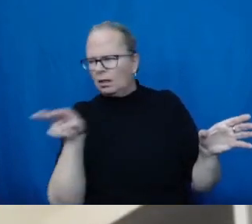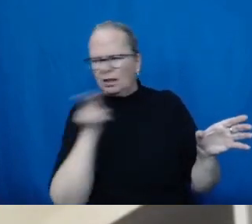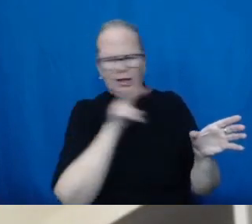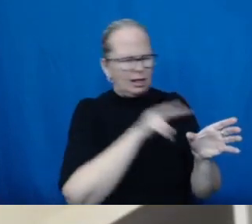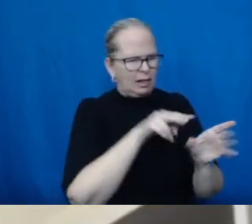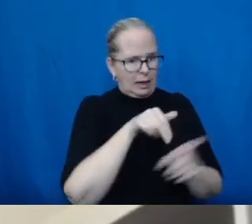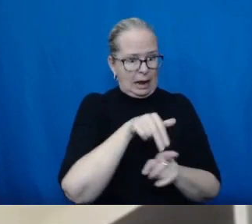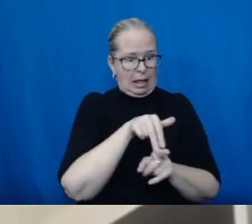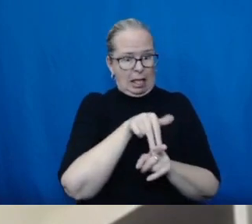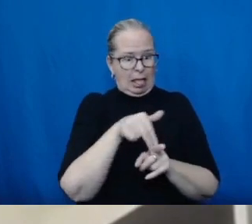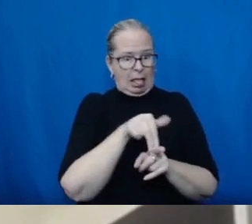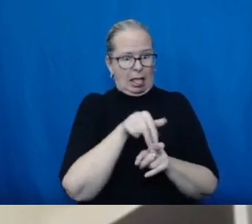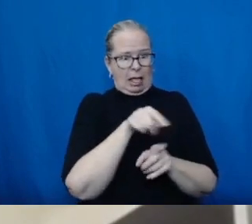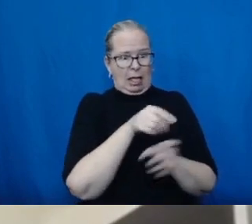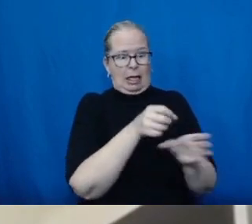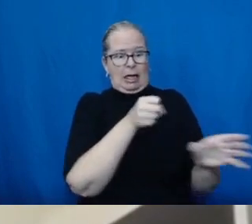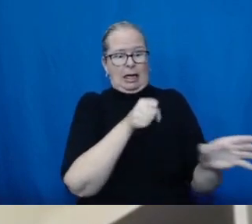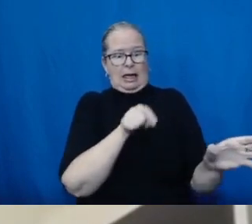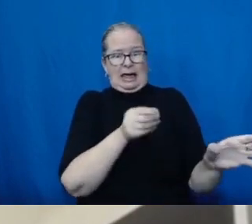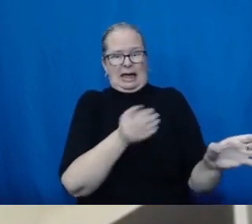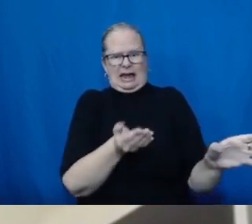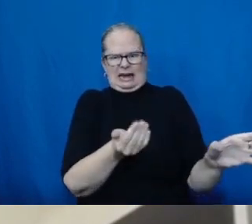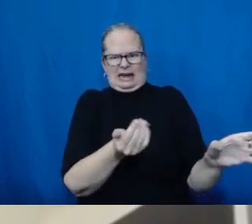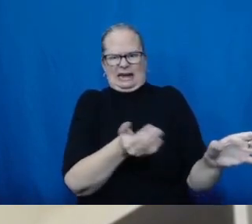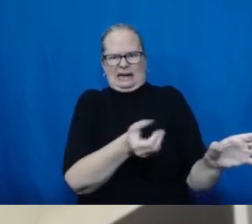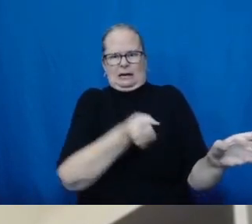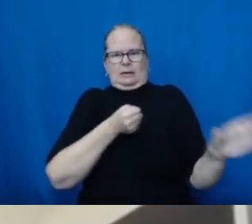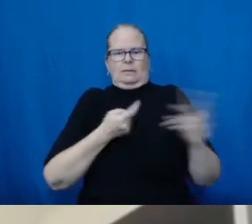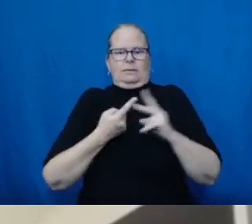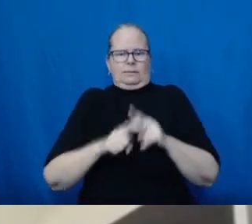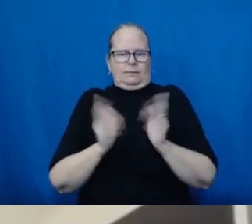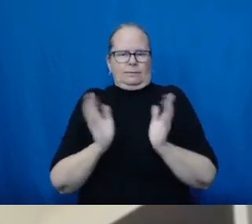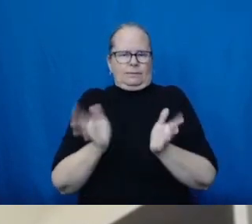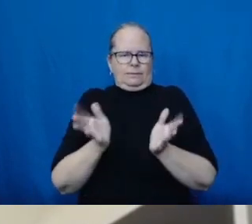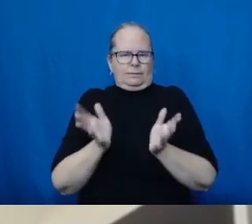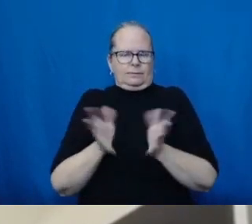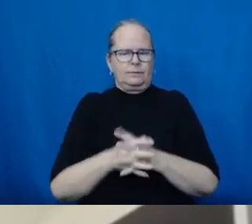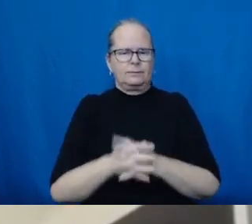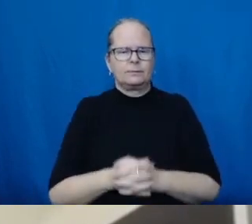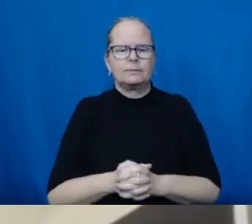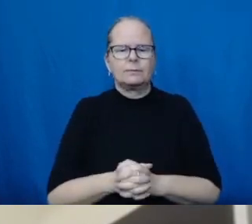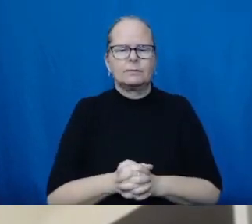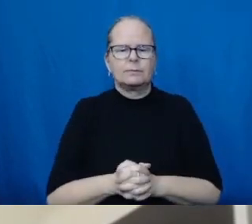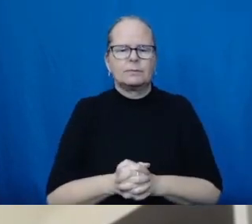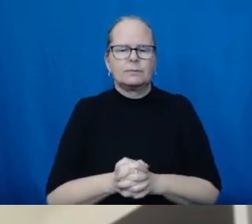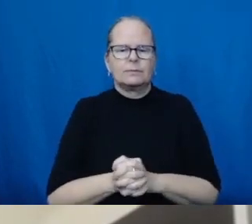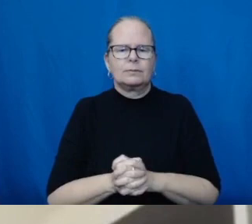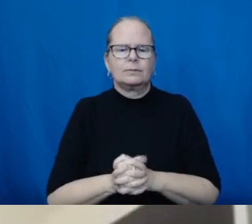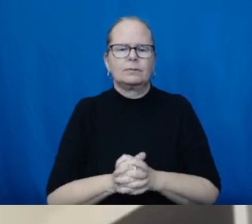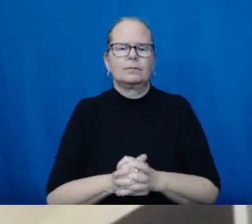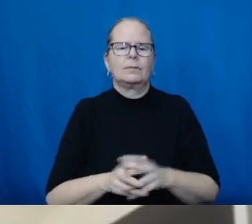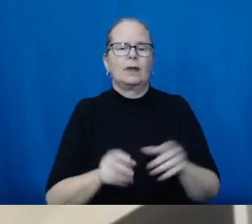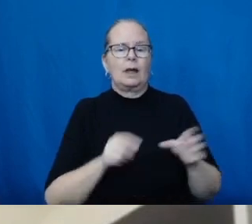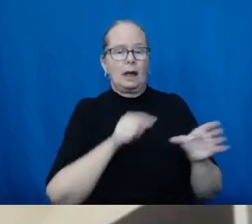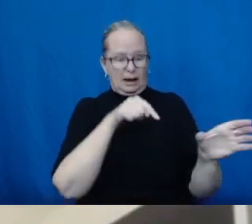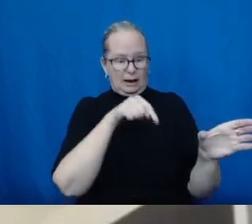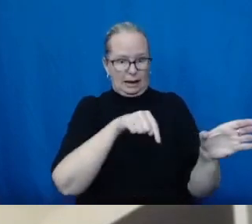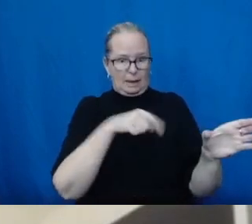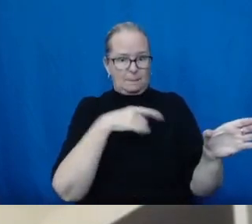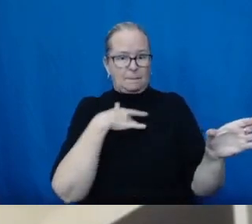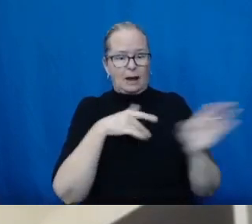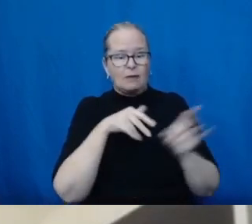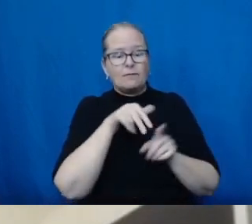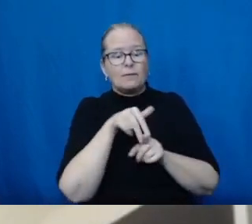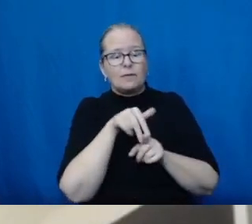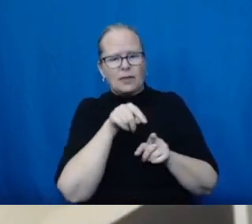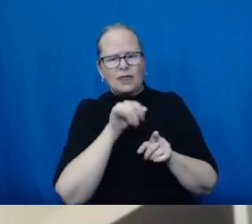those people are, often your trick is to find the family members of the most vocal, extreme people